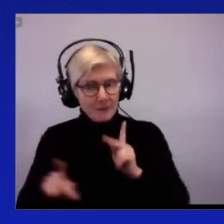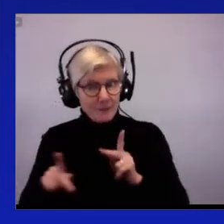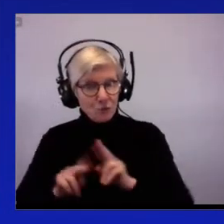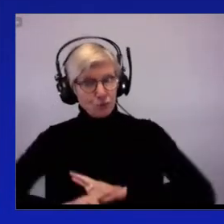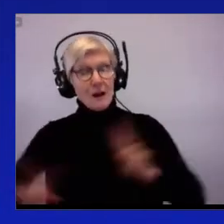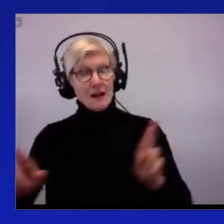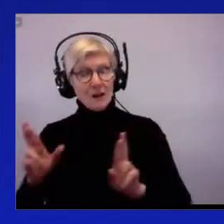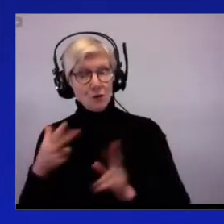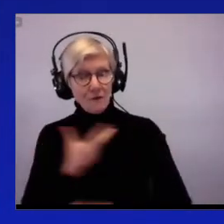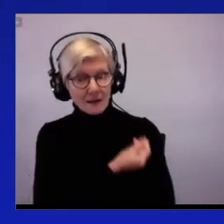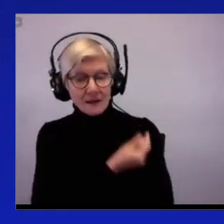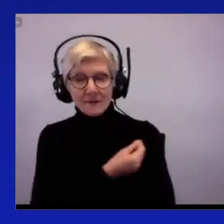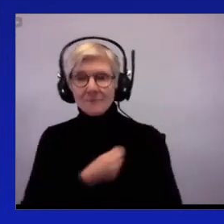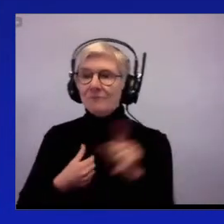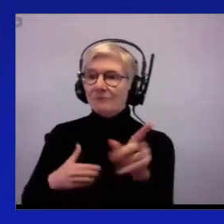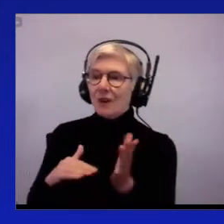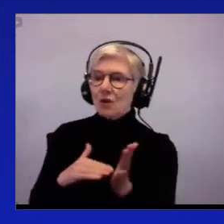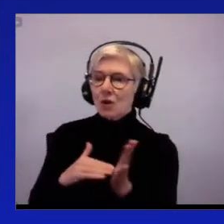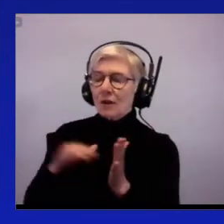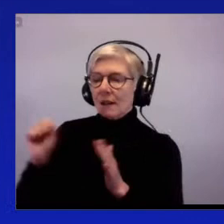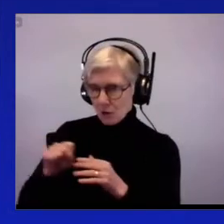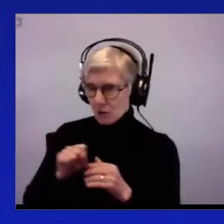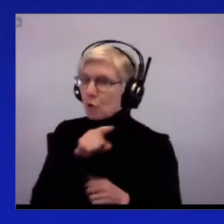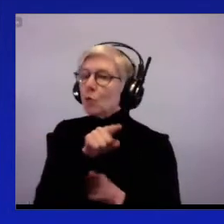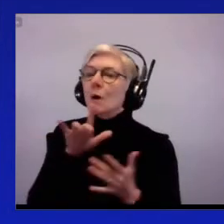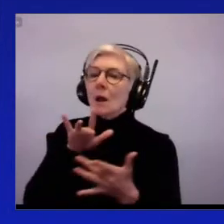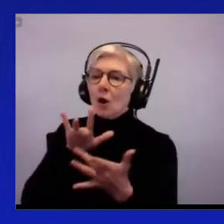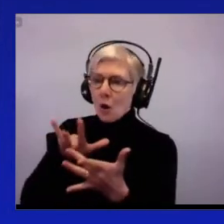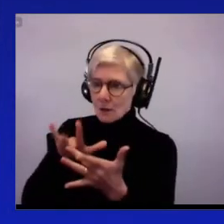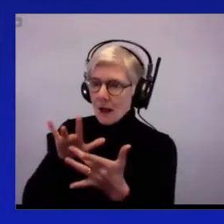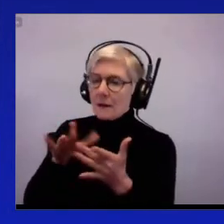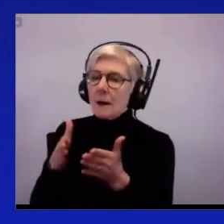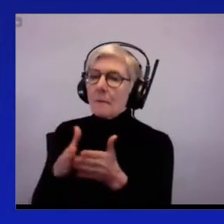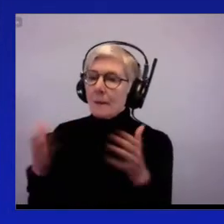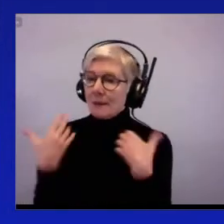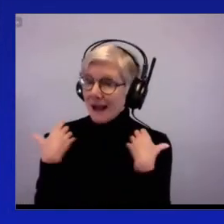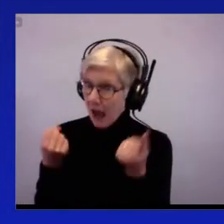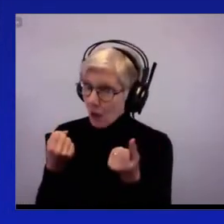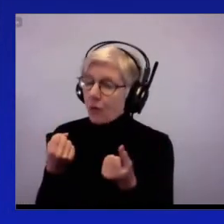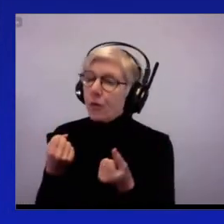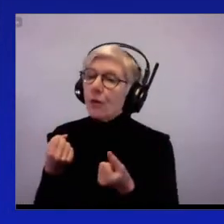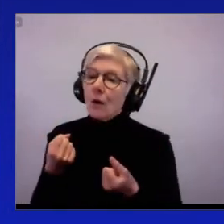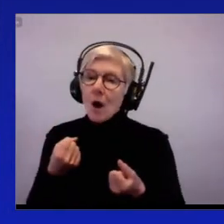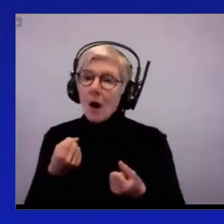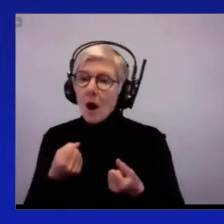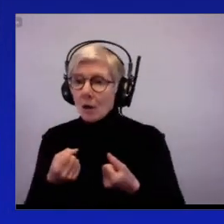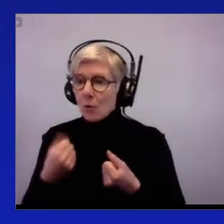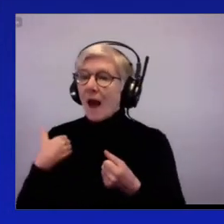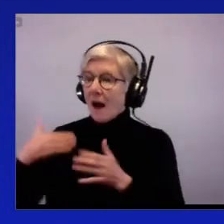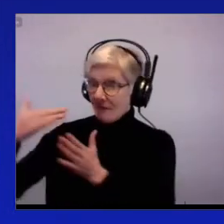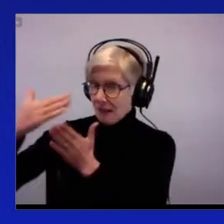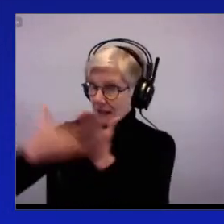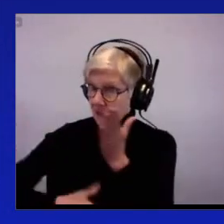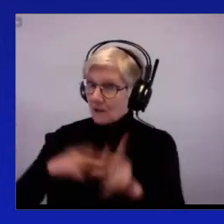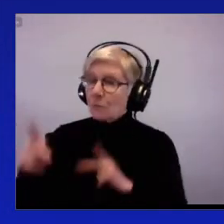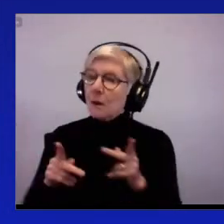Yes, so people can always contact Ottawa Public Health, and we'll take in lists of people that are